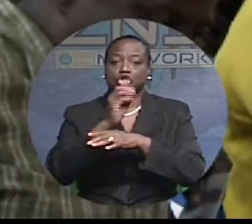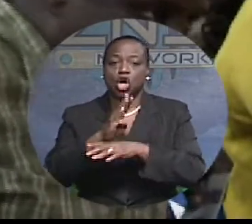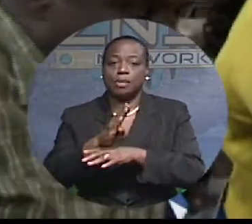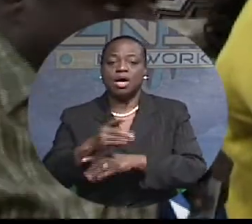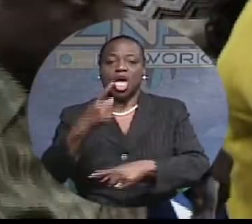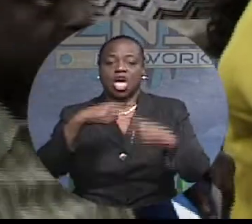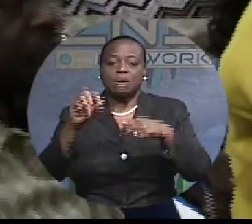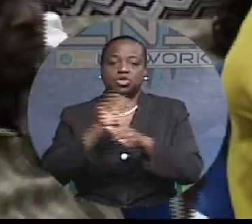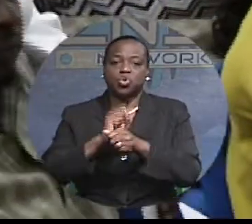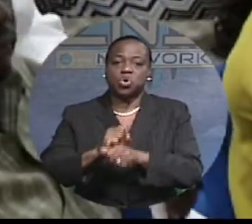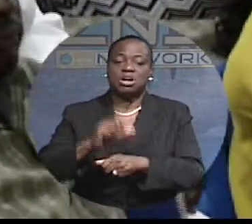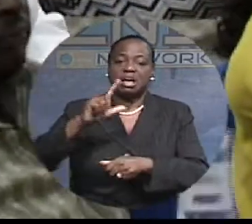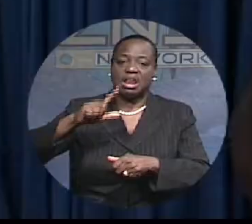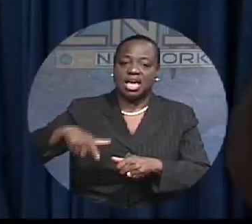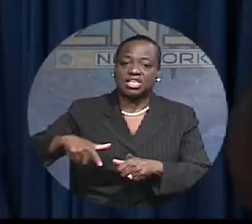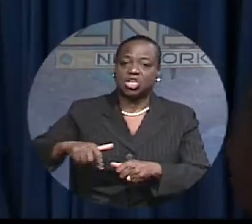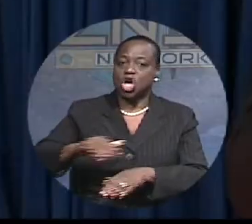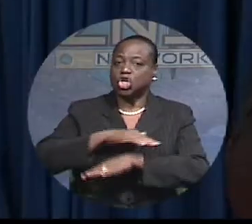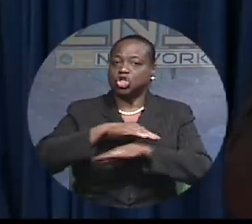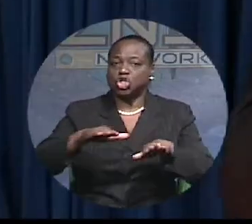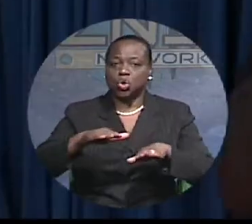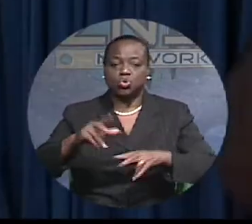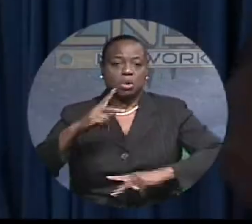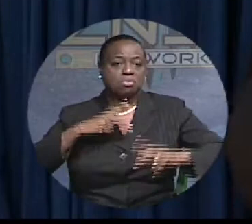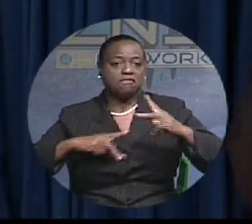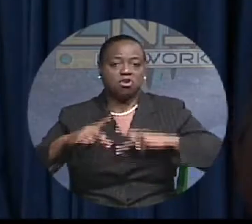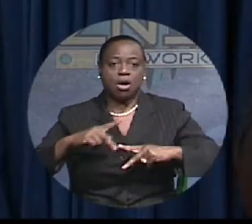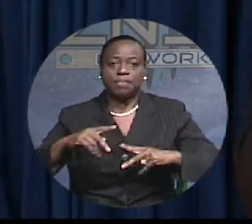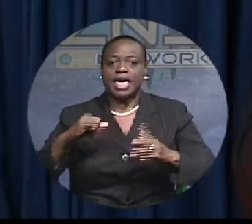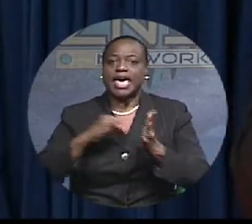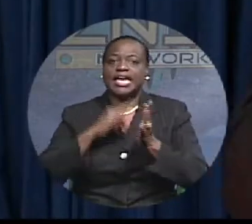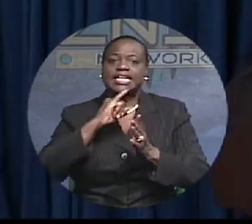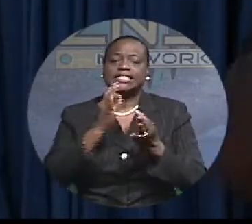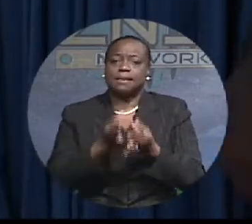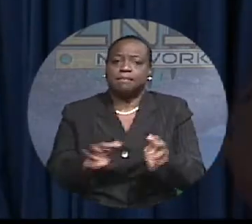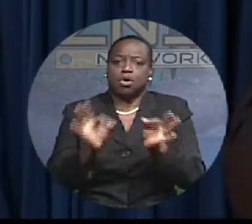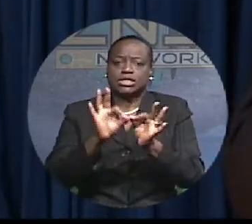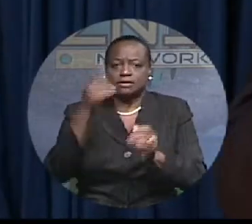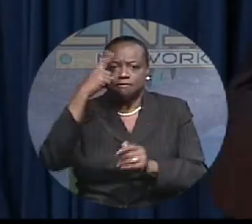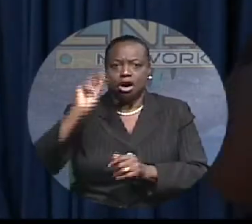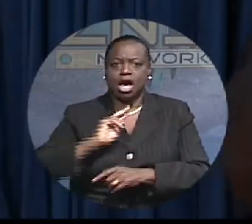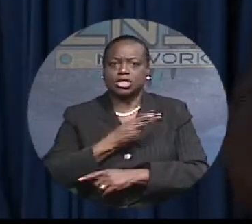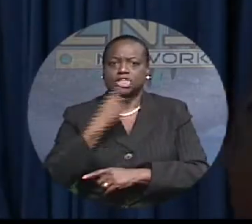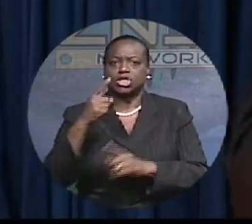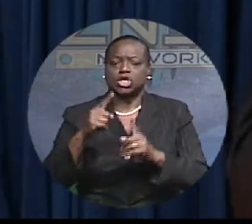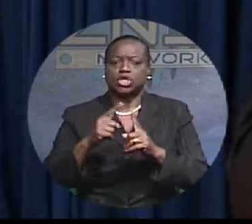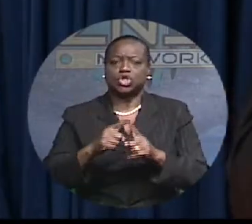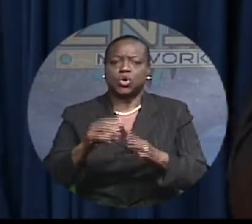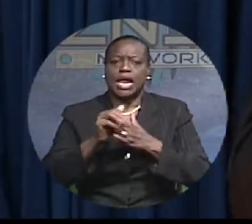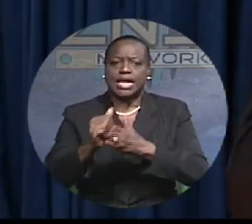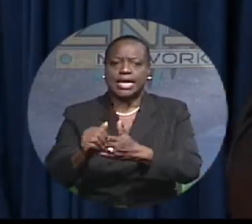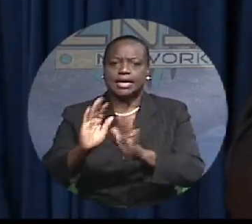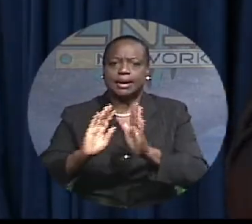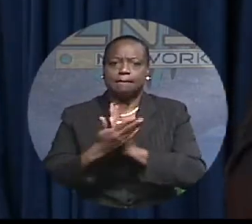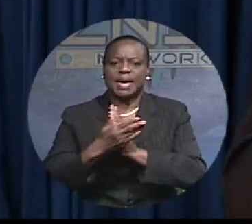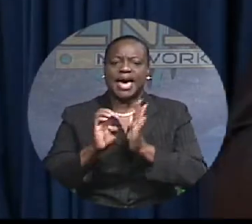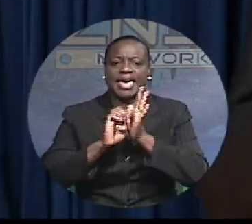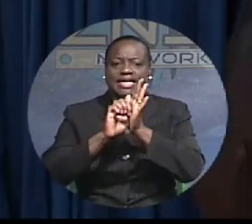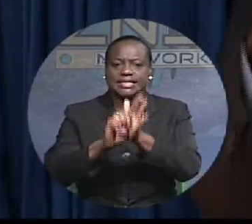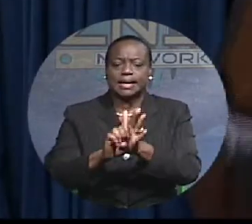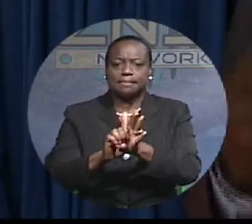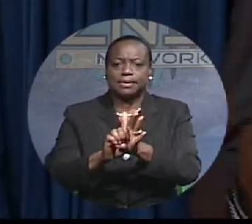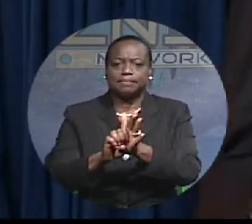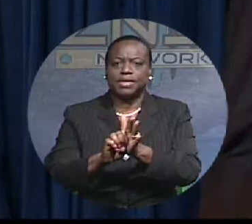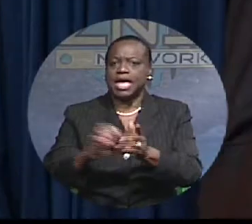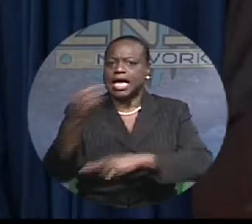is important for us to be good role models, and when I say good work ethics, we must lead by example. I think the